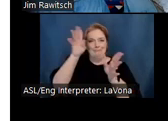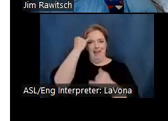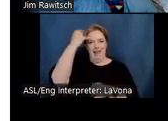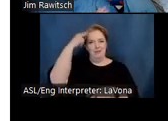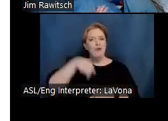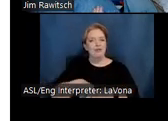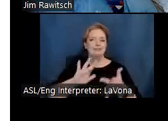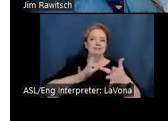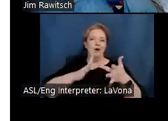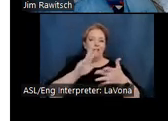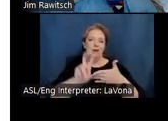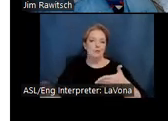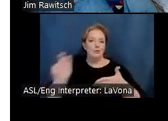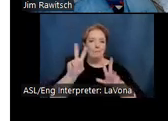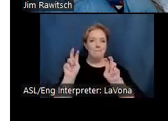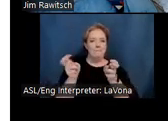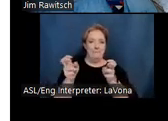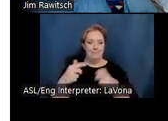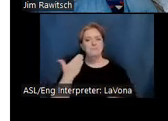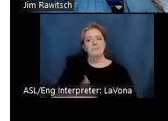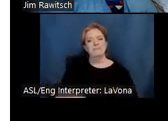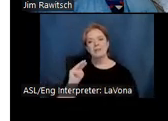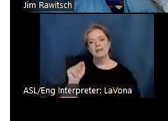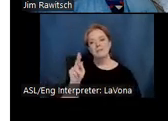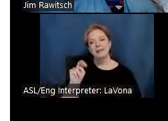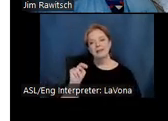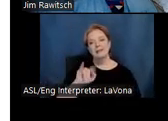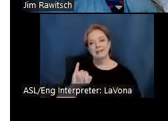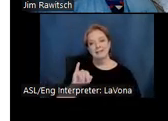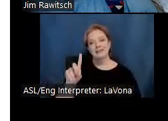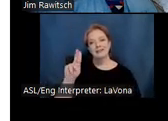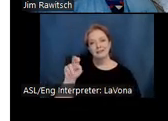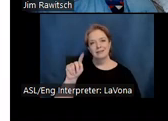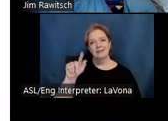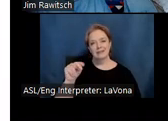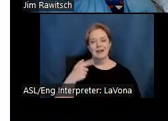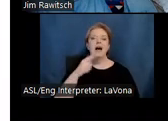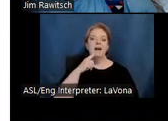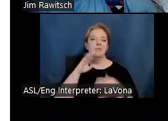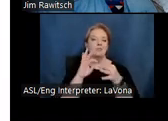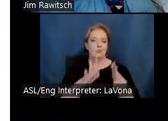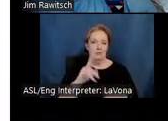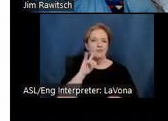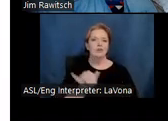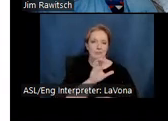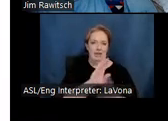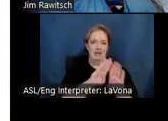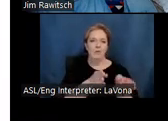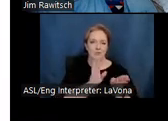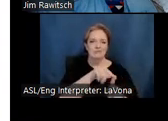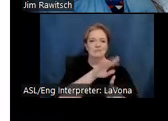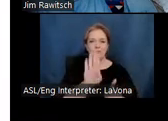and I'll be your guide on this year's virtual road trip. I serve as the Education and Outreach Coordinator at the James Castle House in Boise, Idaho,